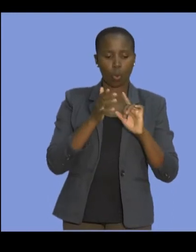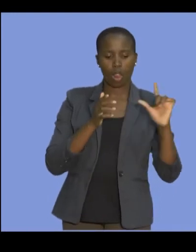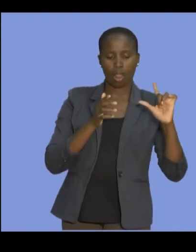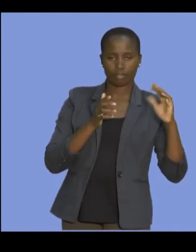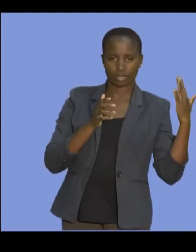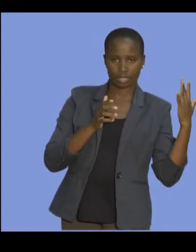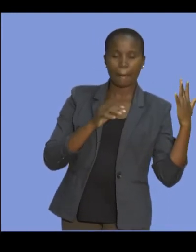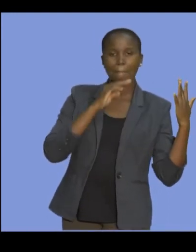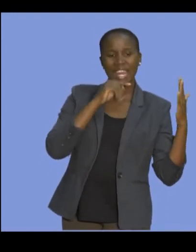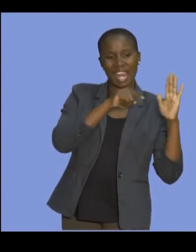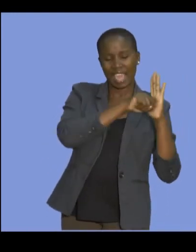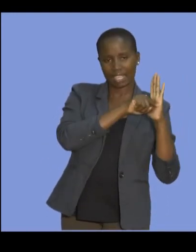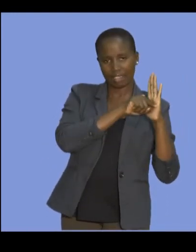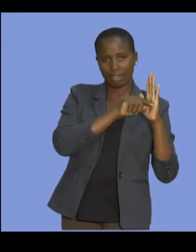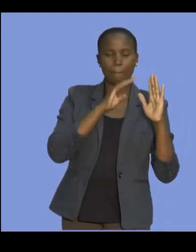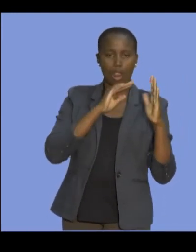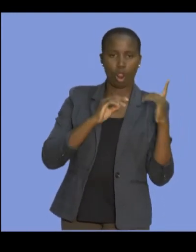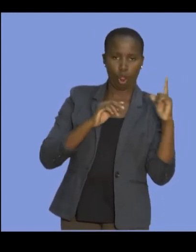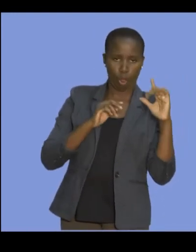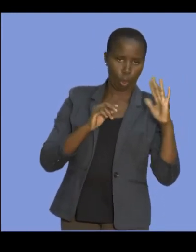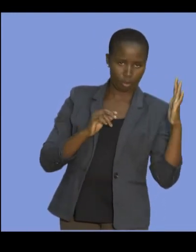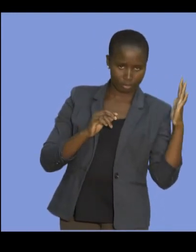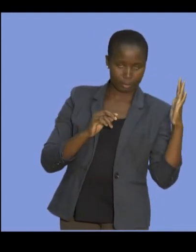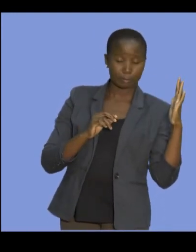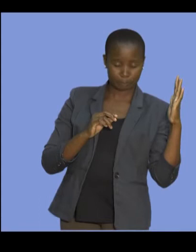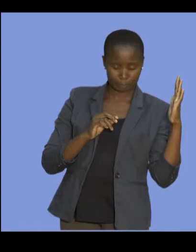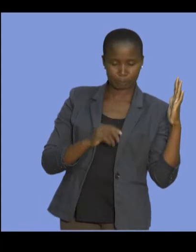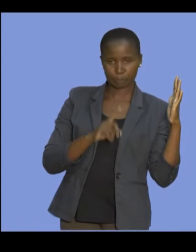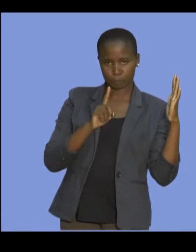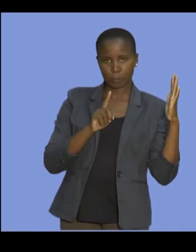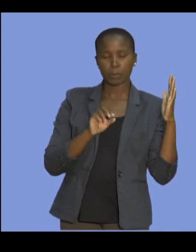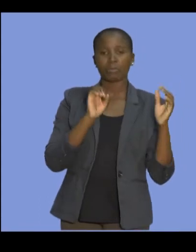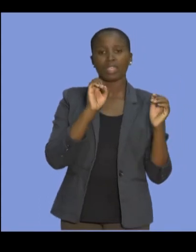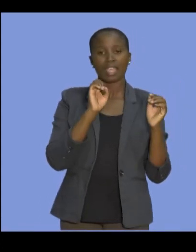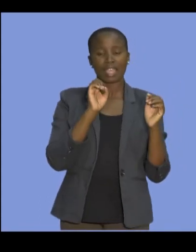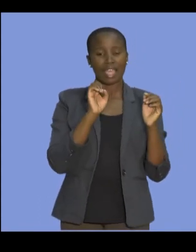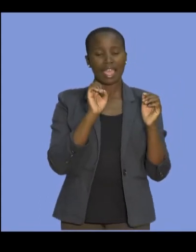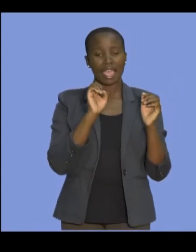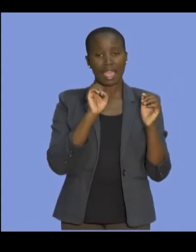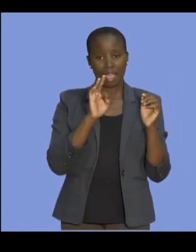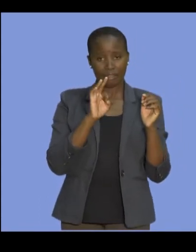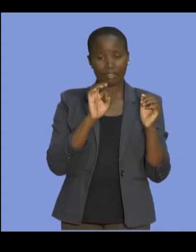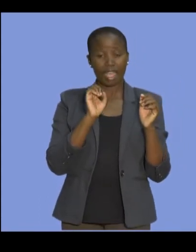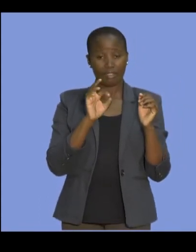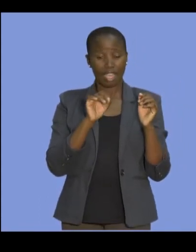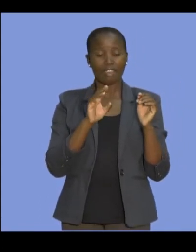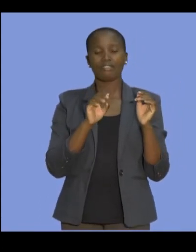negatively skewed. Okay? If mean minus median, negatively skewed.